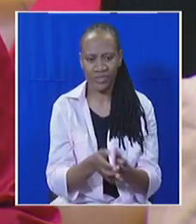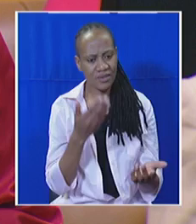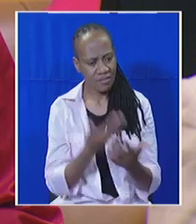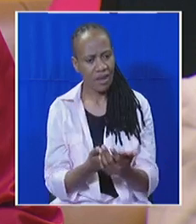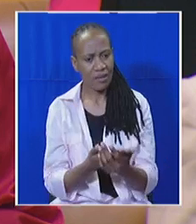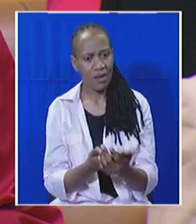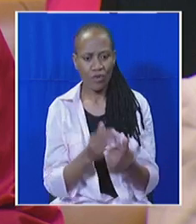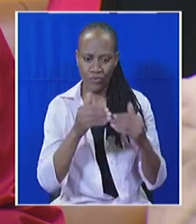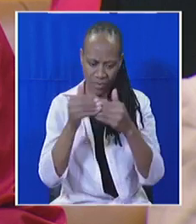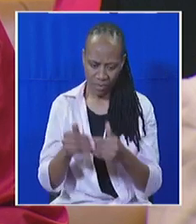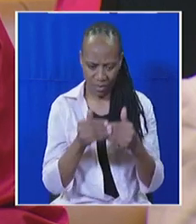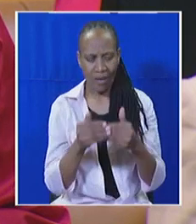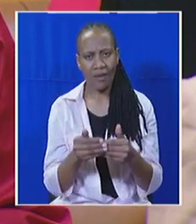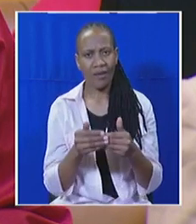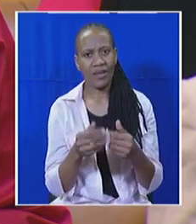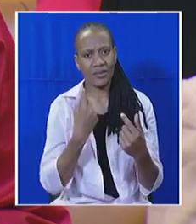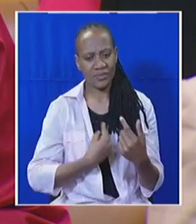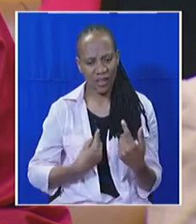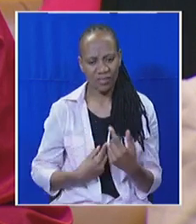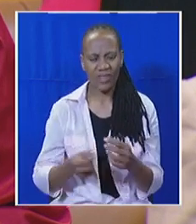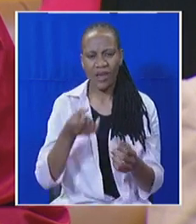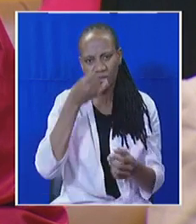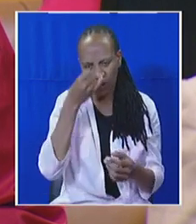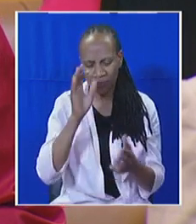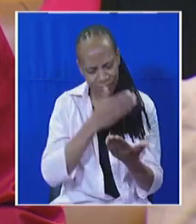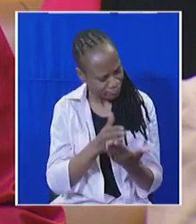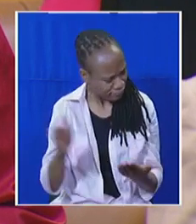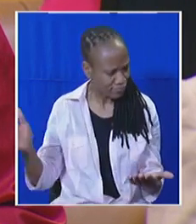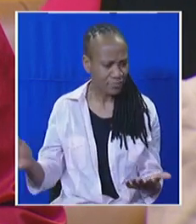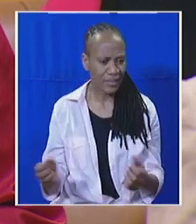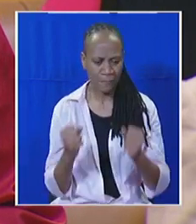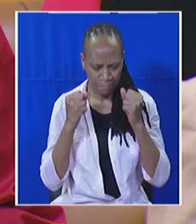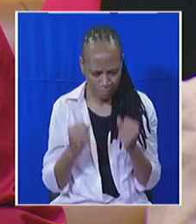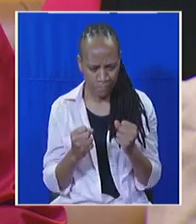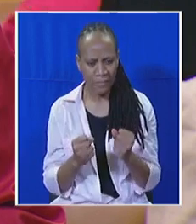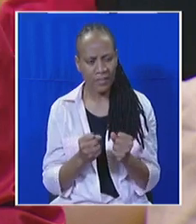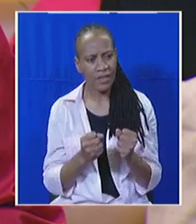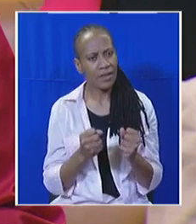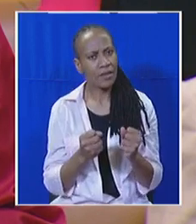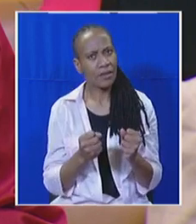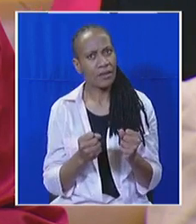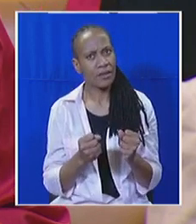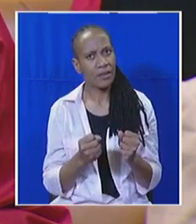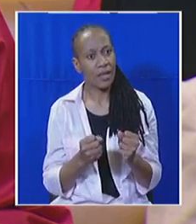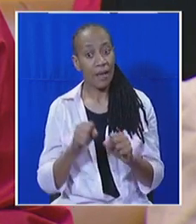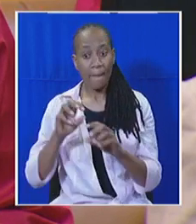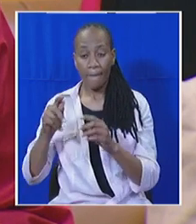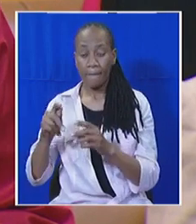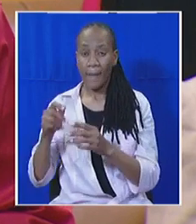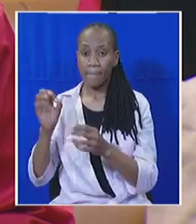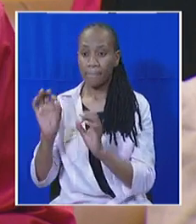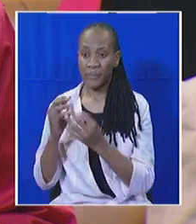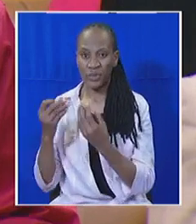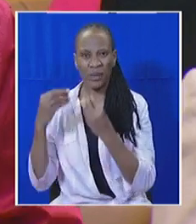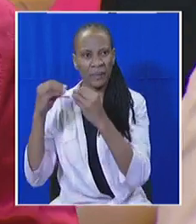in a responsible manner, to avoid taking drugs, and to be able to stand up to music producers who often take artists for granted. I